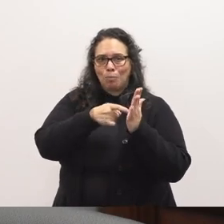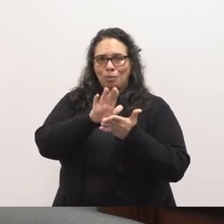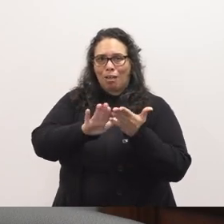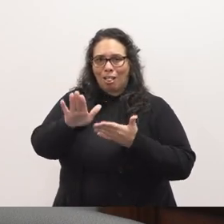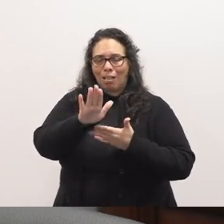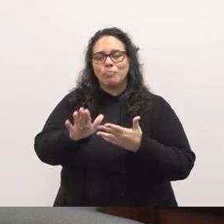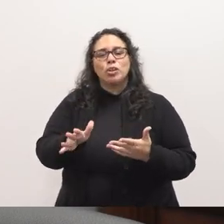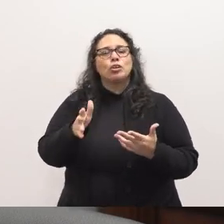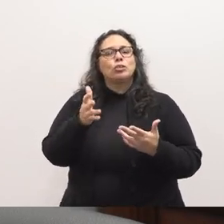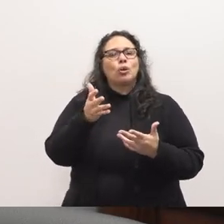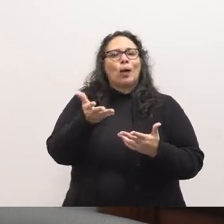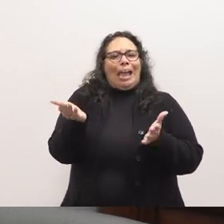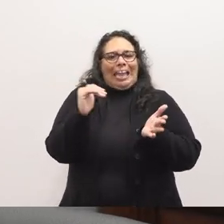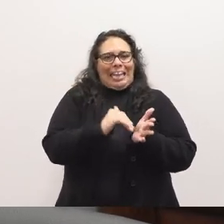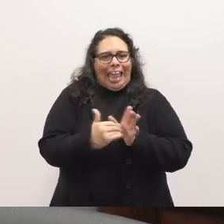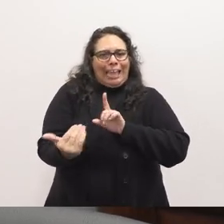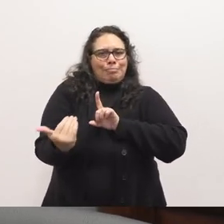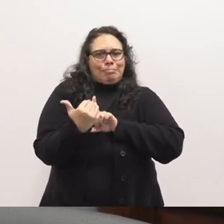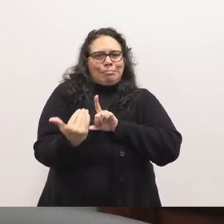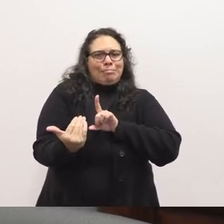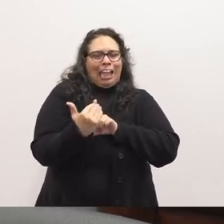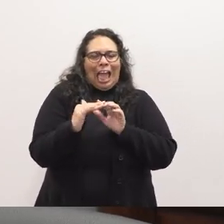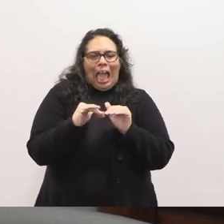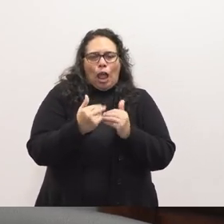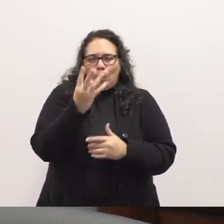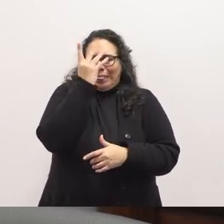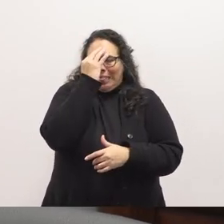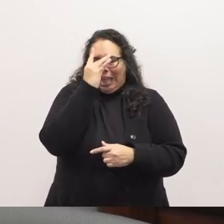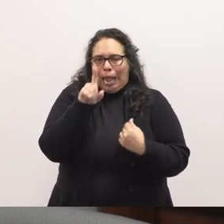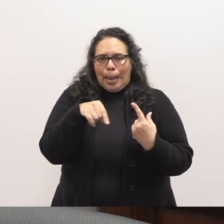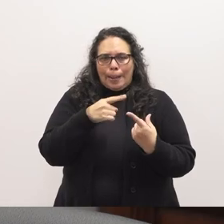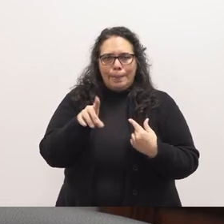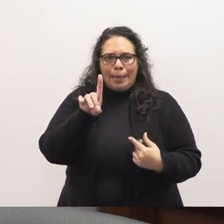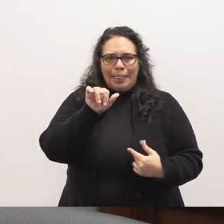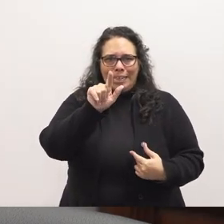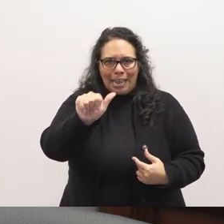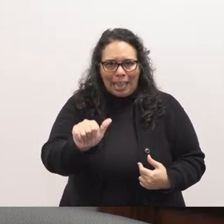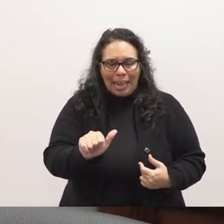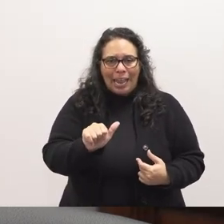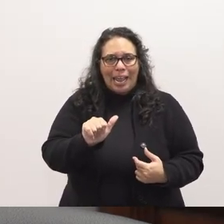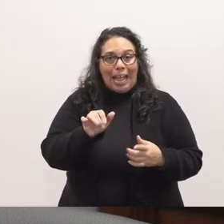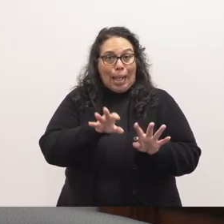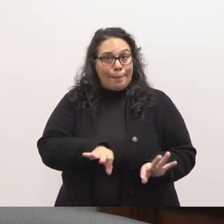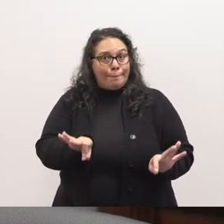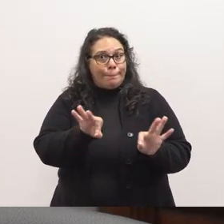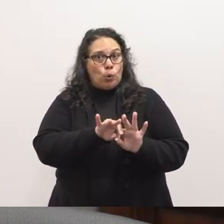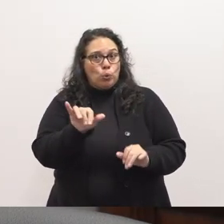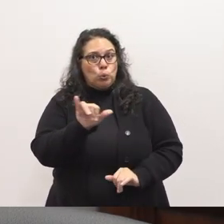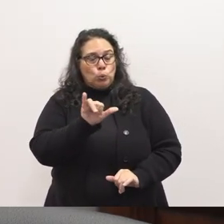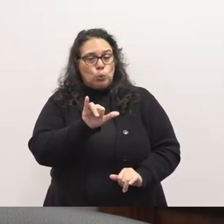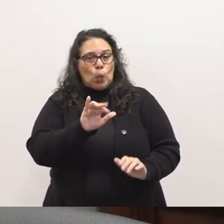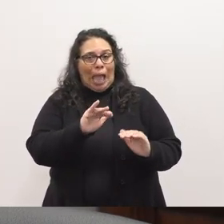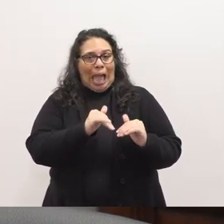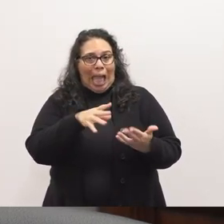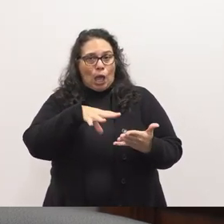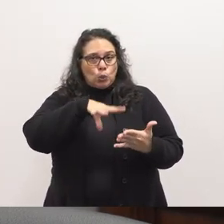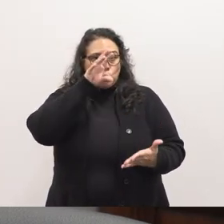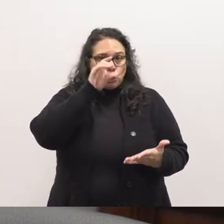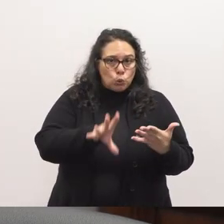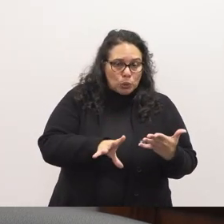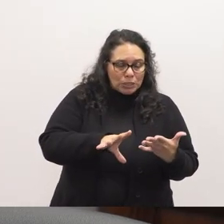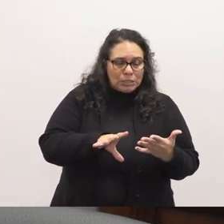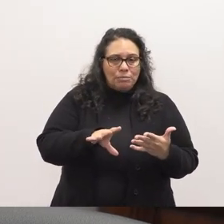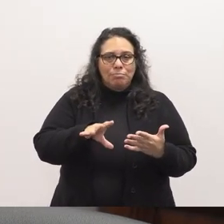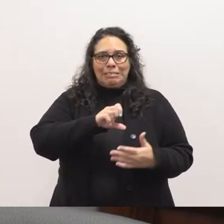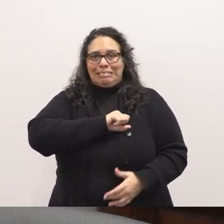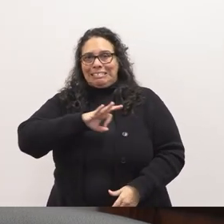of how we're thinking about the data, but as importantly, how students, staff, how